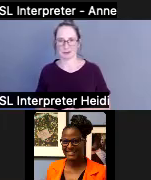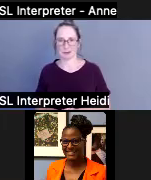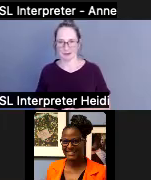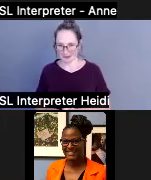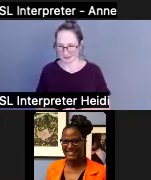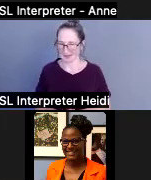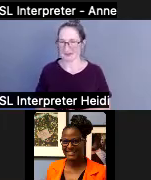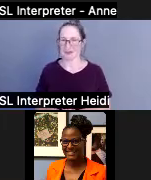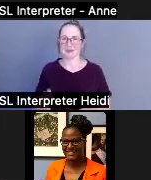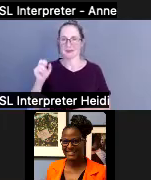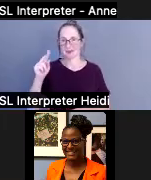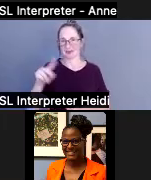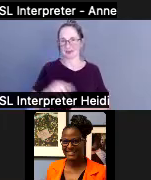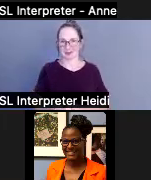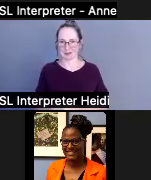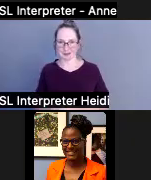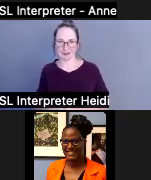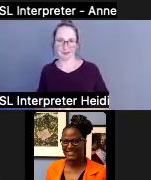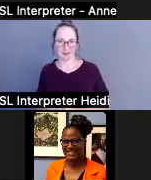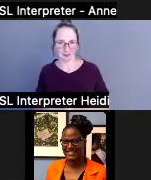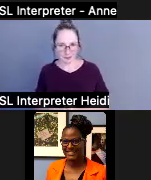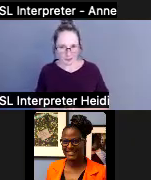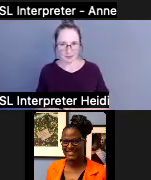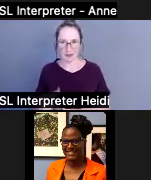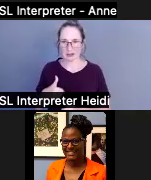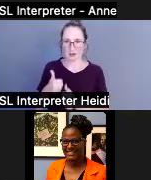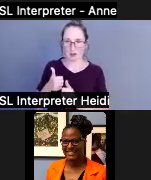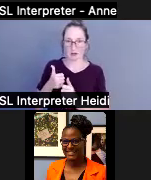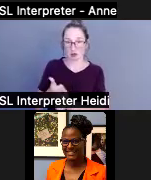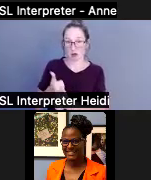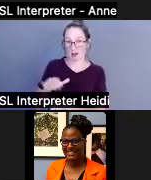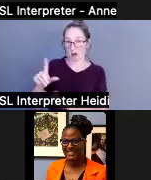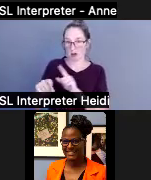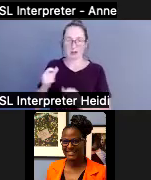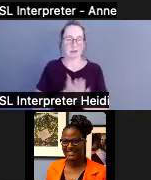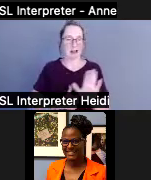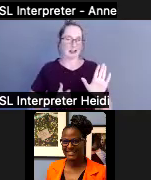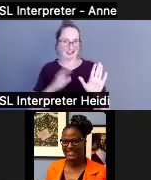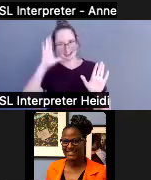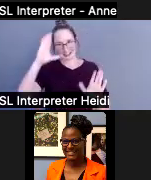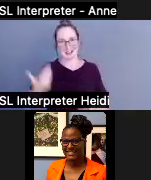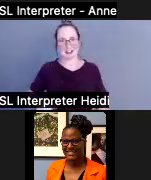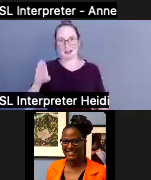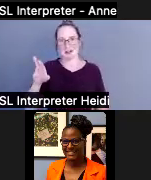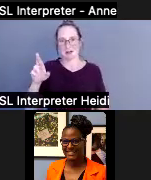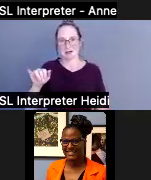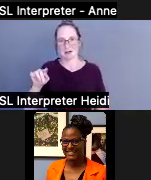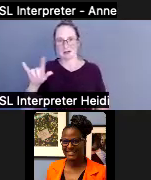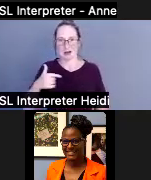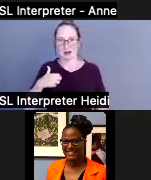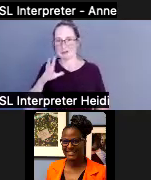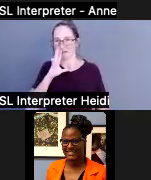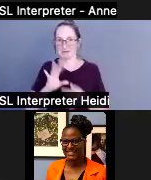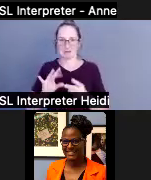Okay, so I have been tracking folks' questions. Oh, my apologies. My name is Brittany. I'm speaking